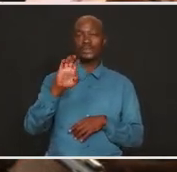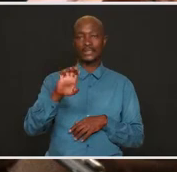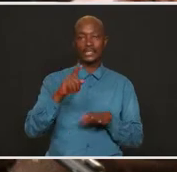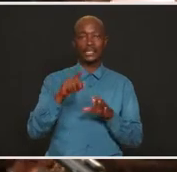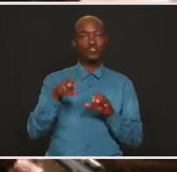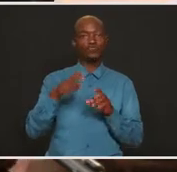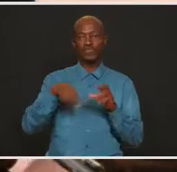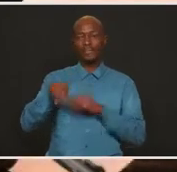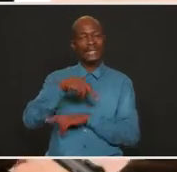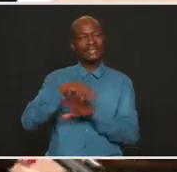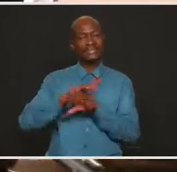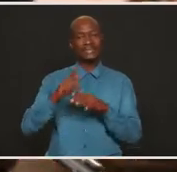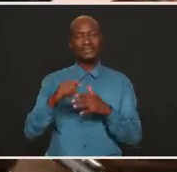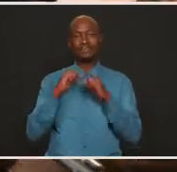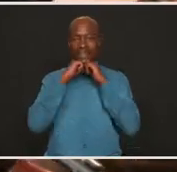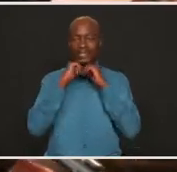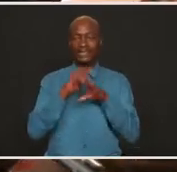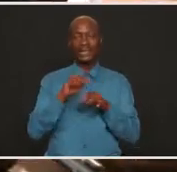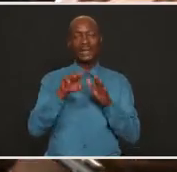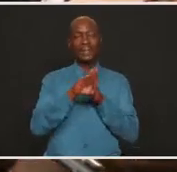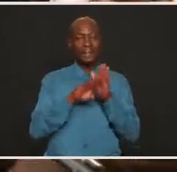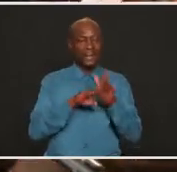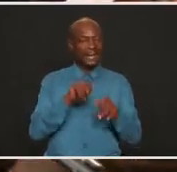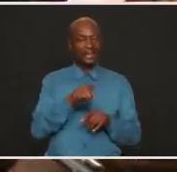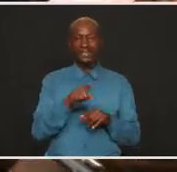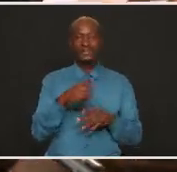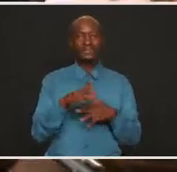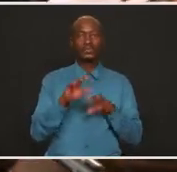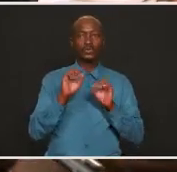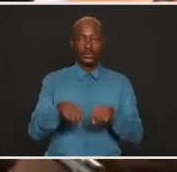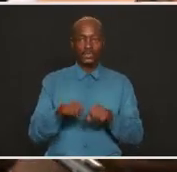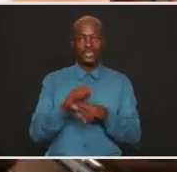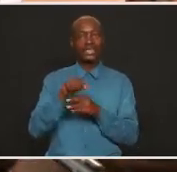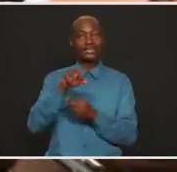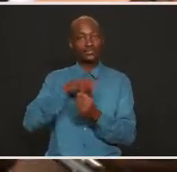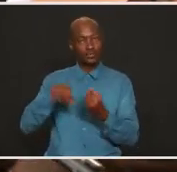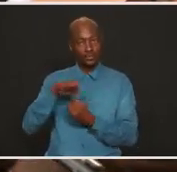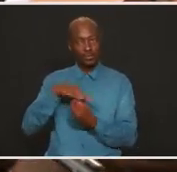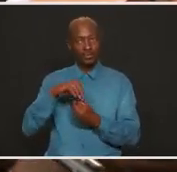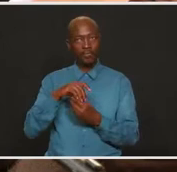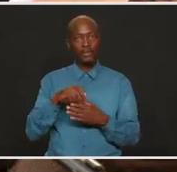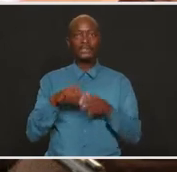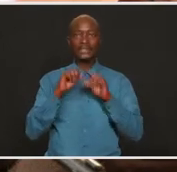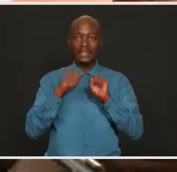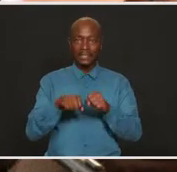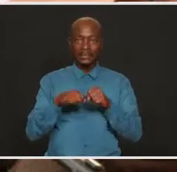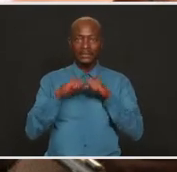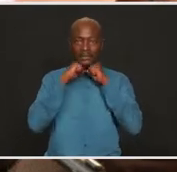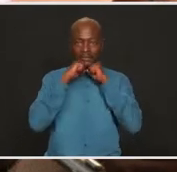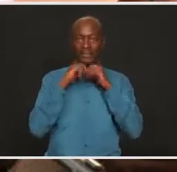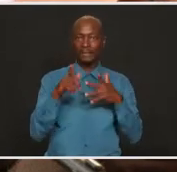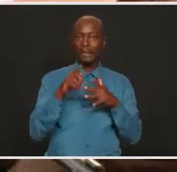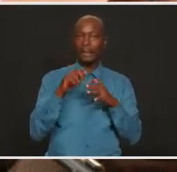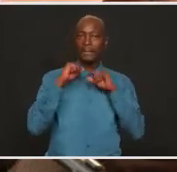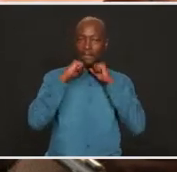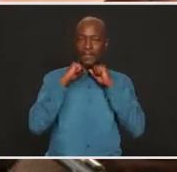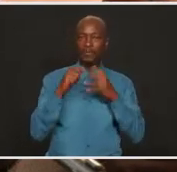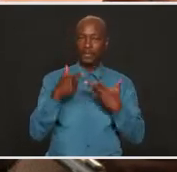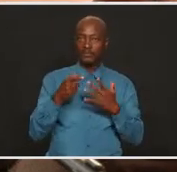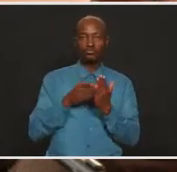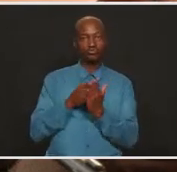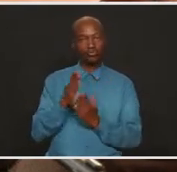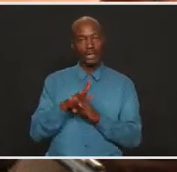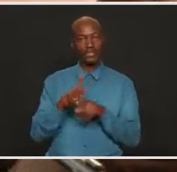parents we say no to Bella Bill we say yes to family we say yes to parents parents right to teach